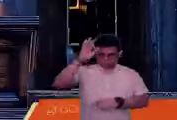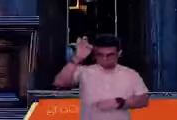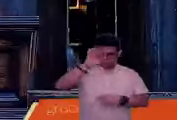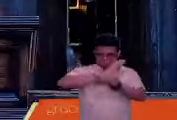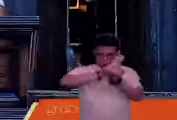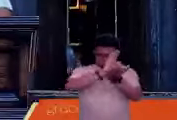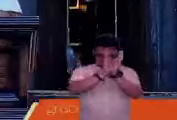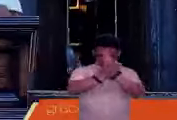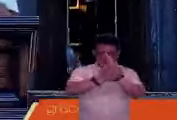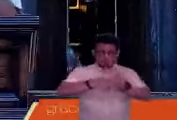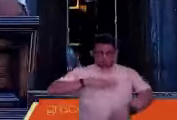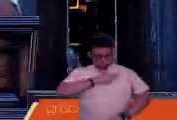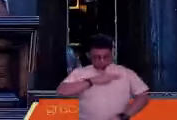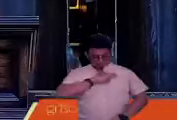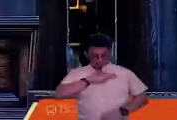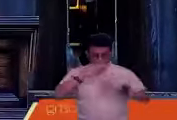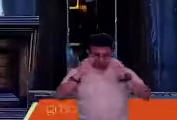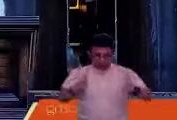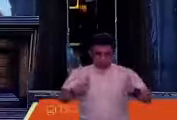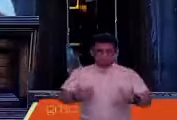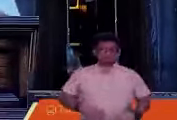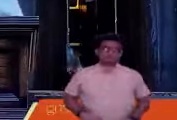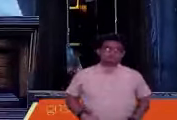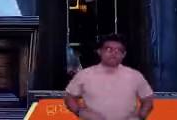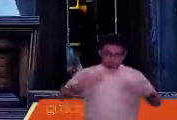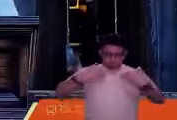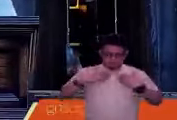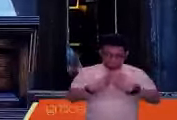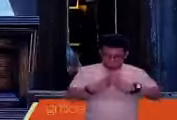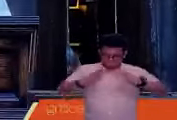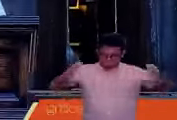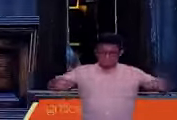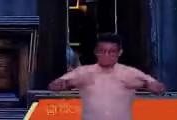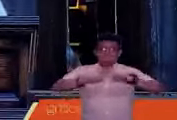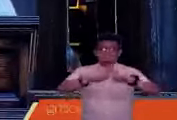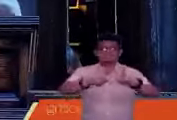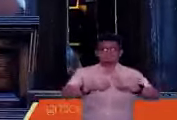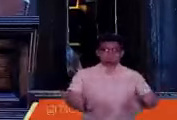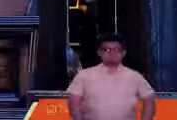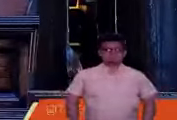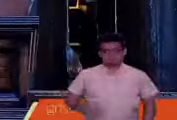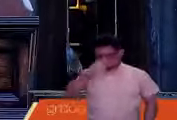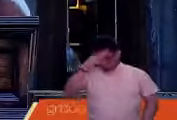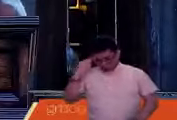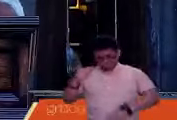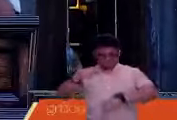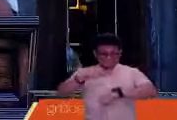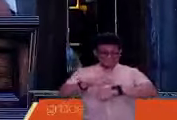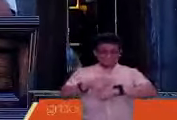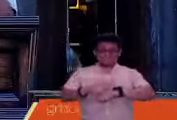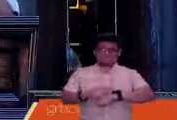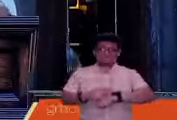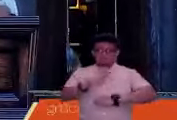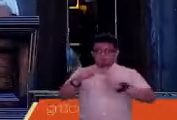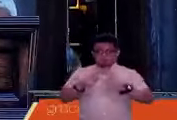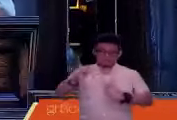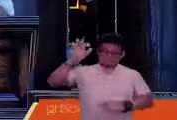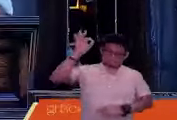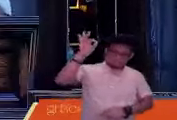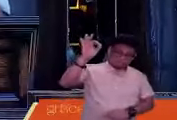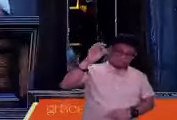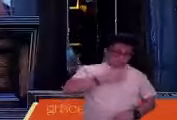missionary, There was a big difference because mga kaigsoonan, during the time that I was a